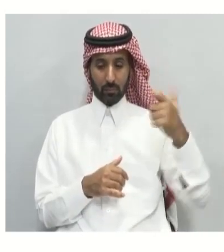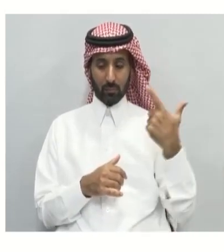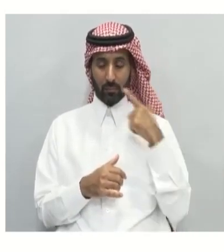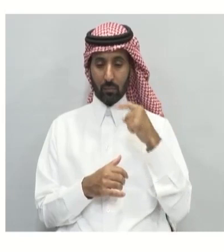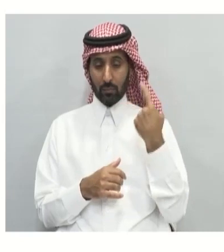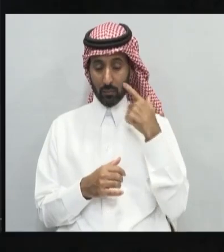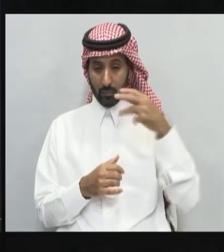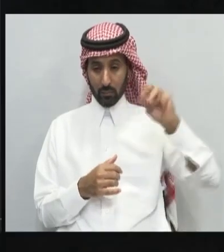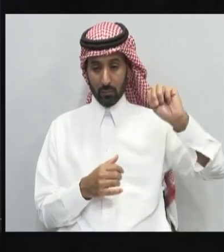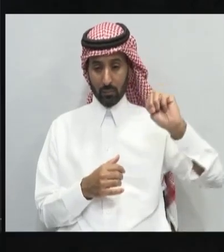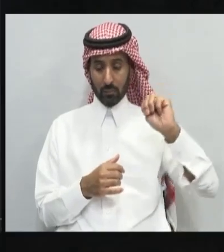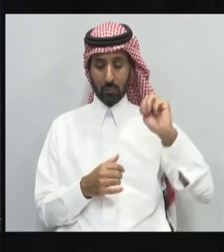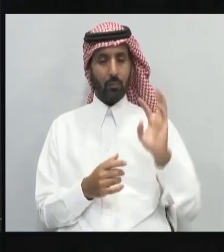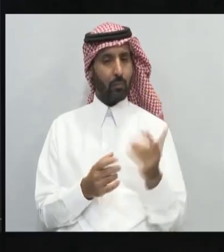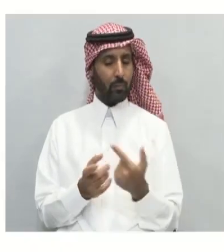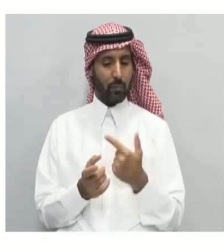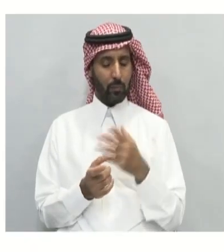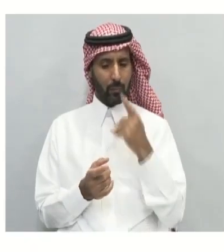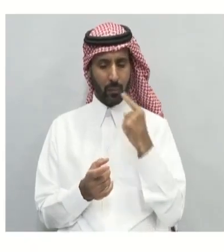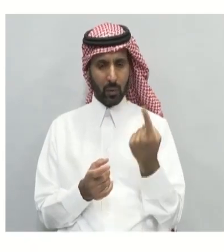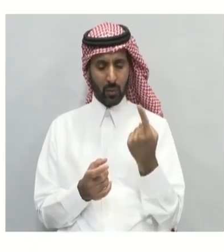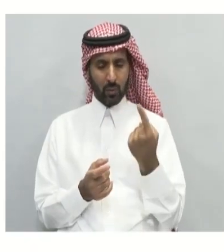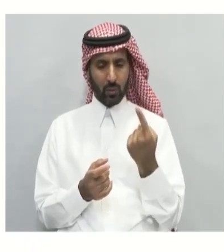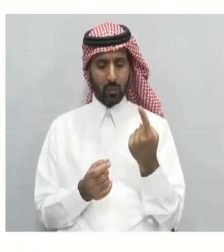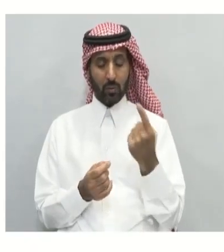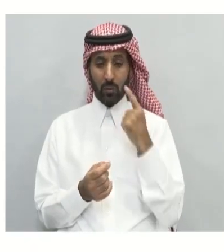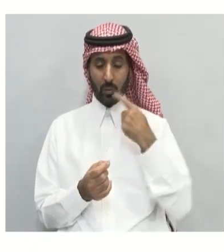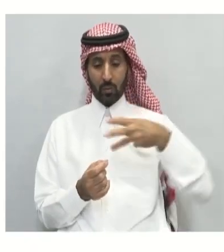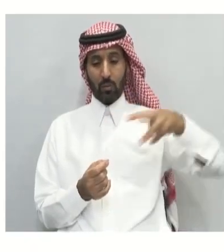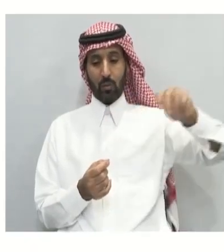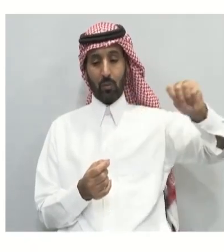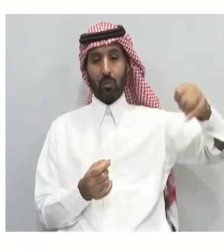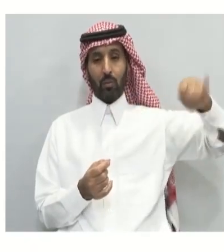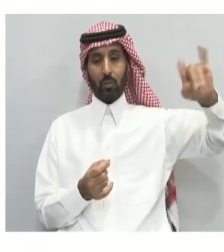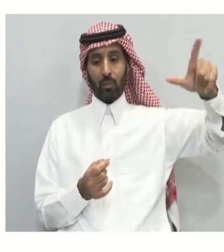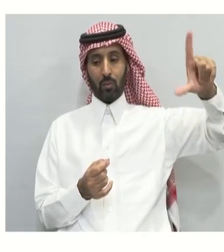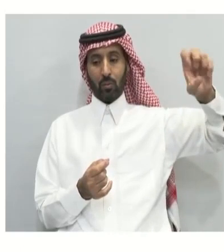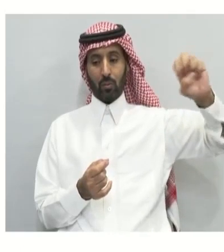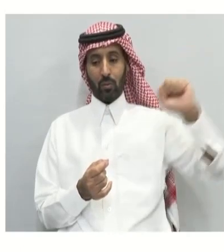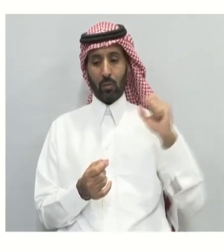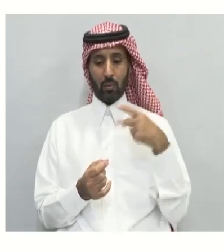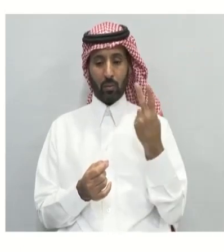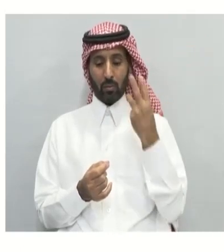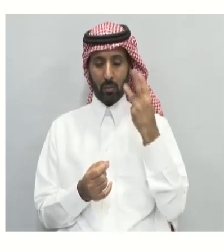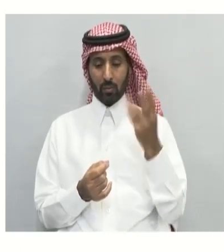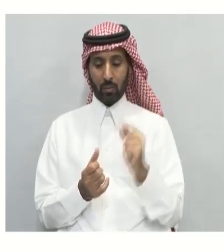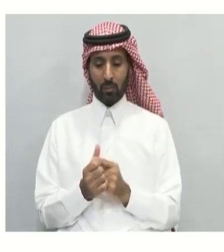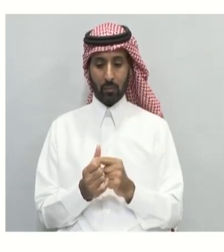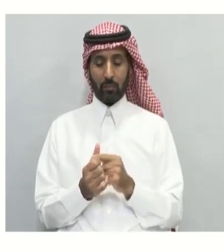3.1 mile. What do you think? It's not only 1 mile. Toward North